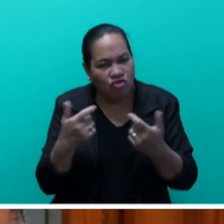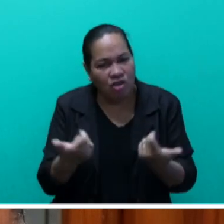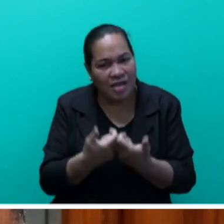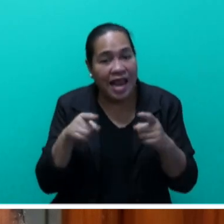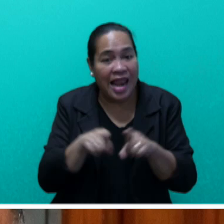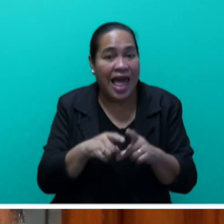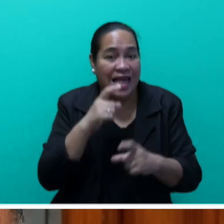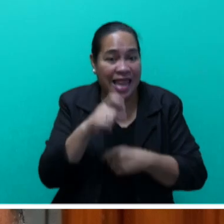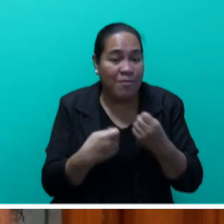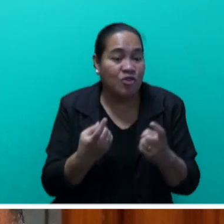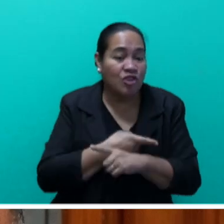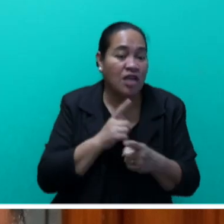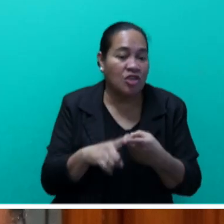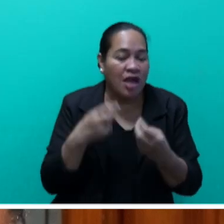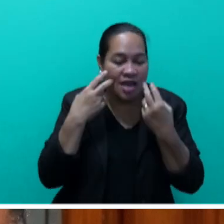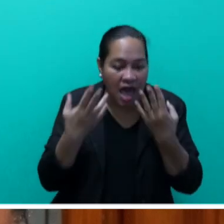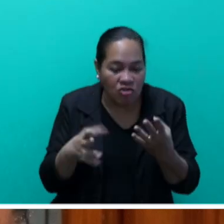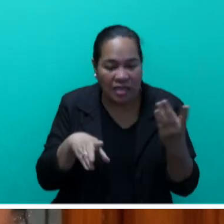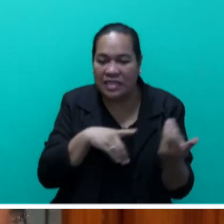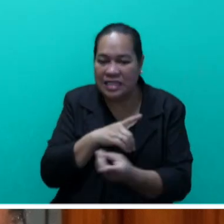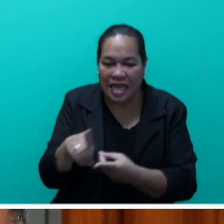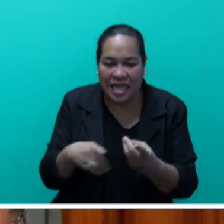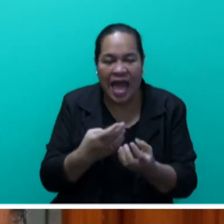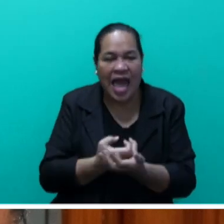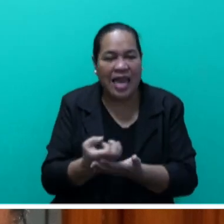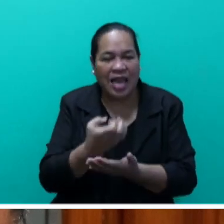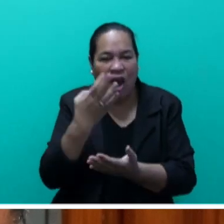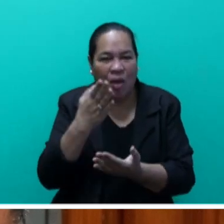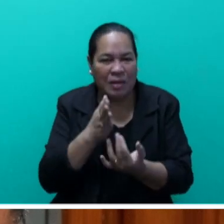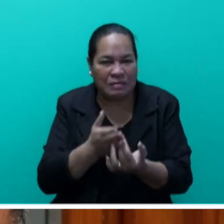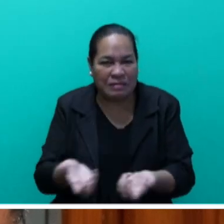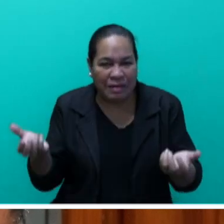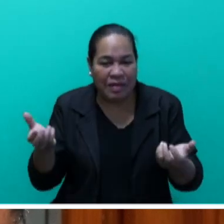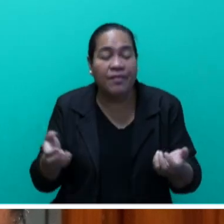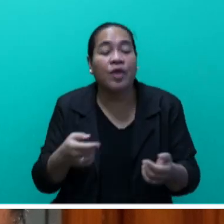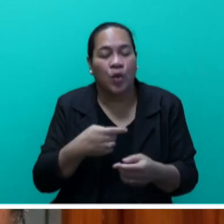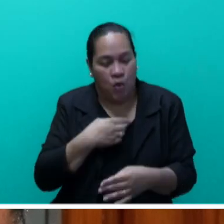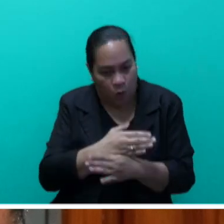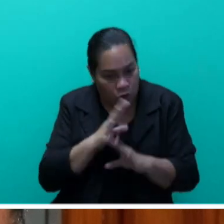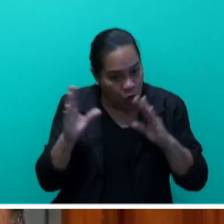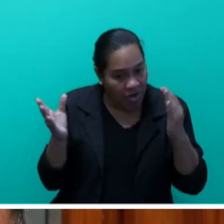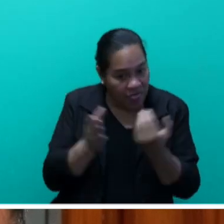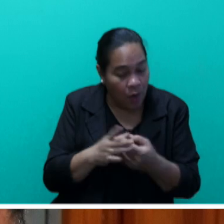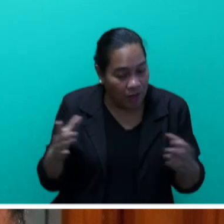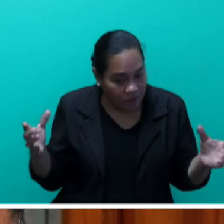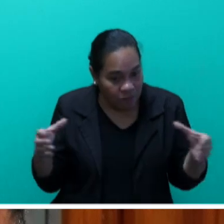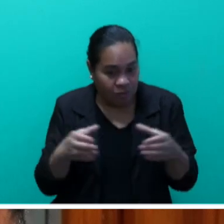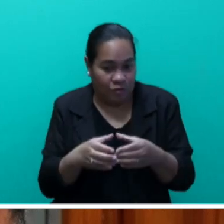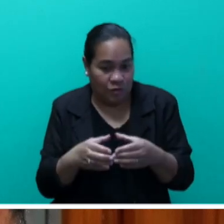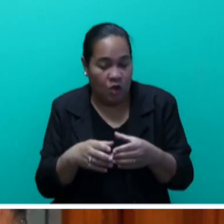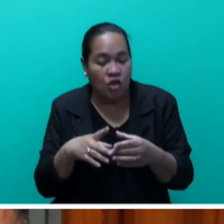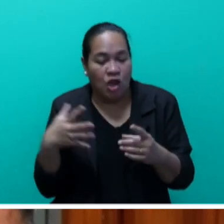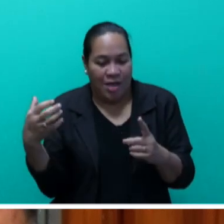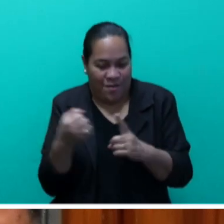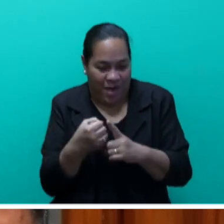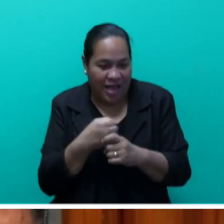natural disasters, and economic disparities. By working together, we create synergies that amplify the impact of our